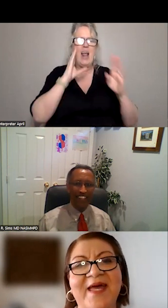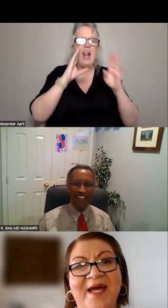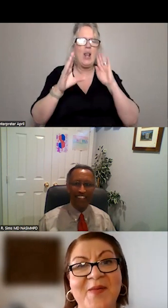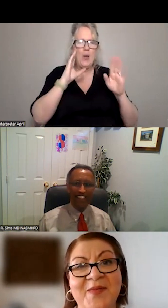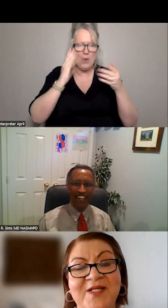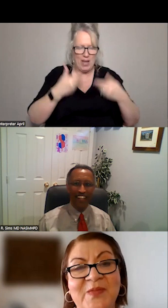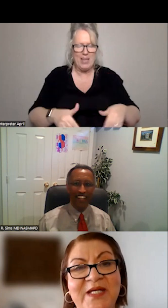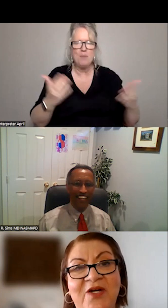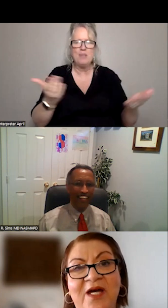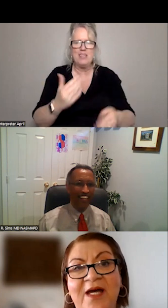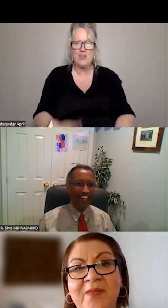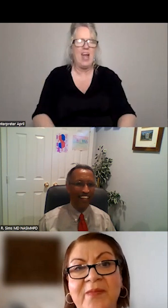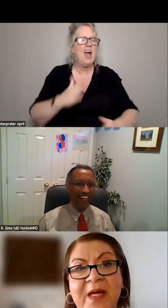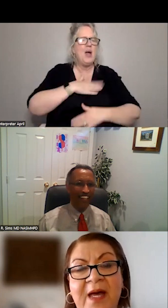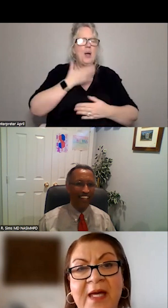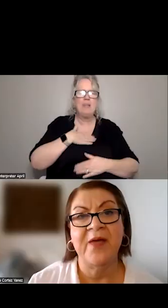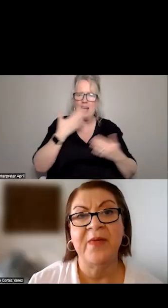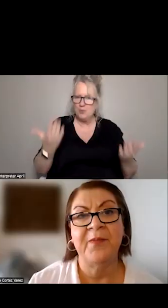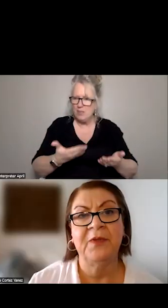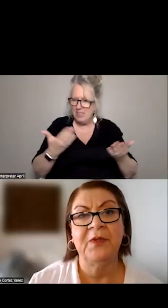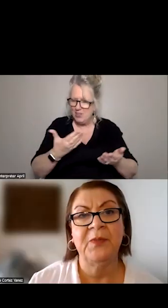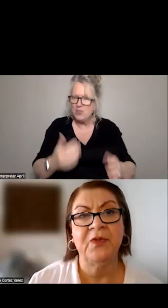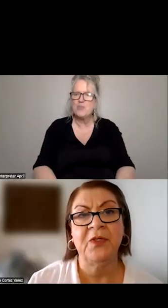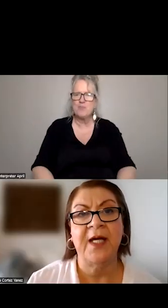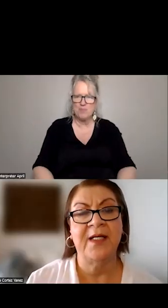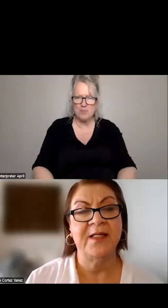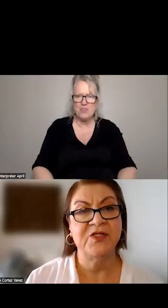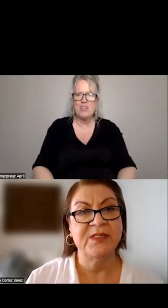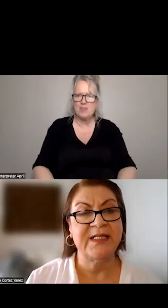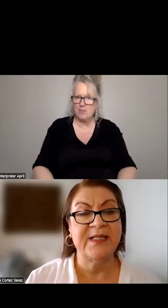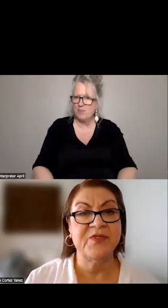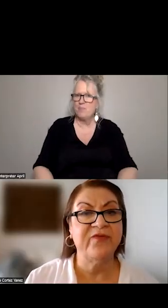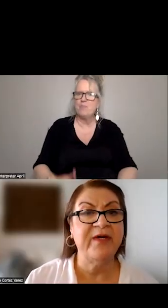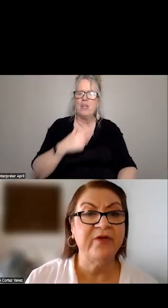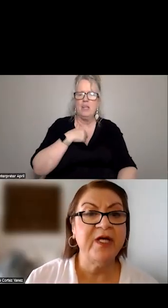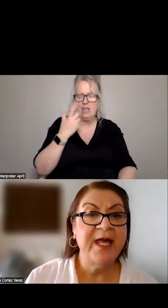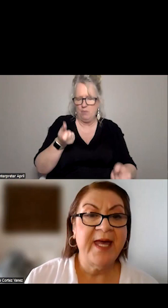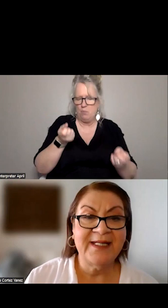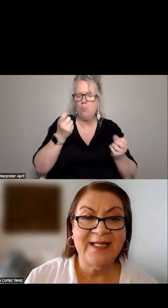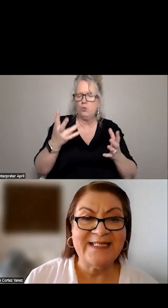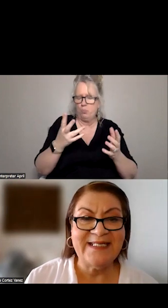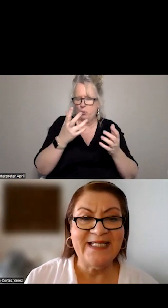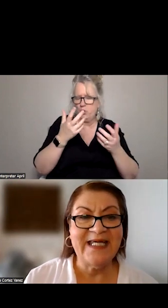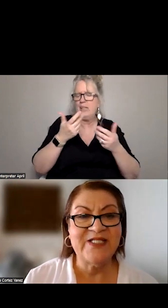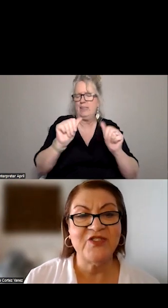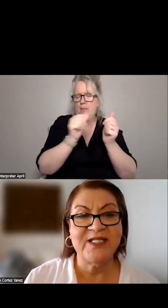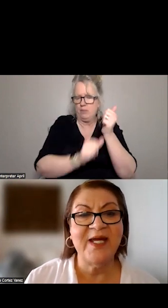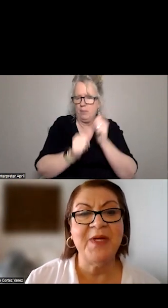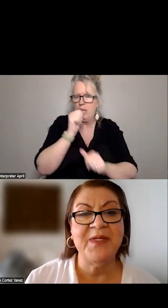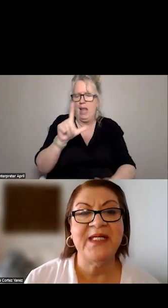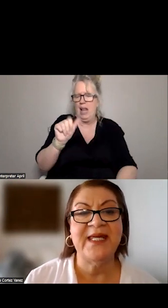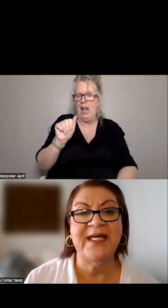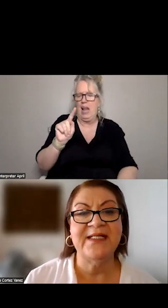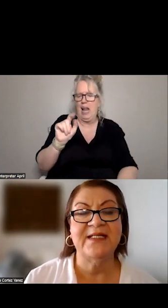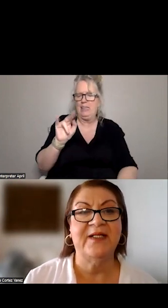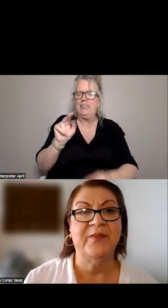am. And I am glad to be here. I am a multiple suicide attempt survivor and a Latina. And so today